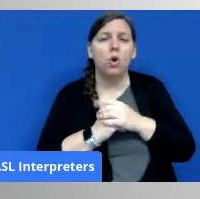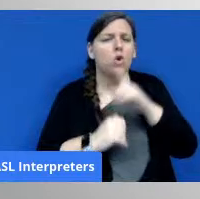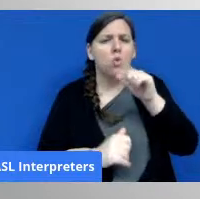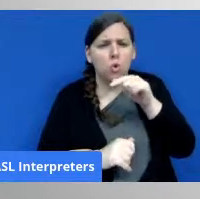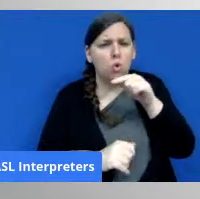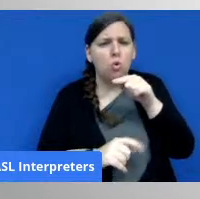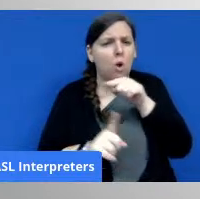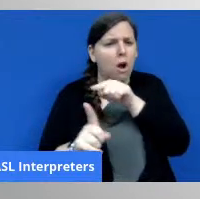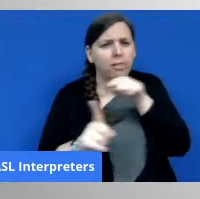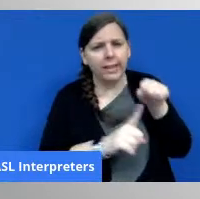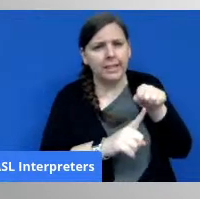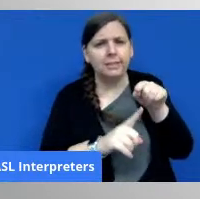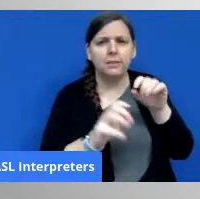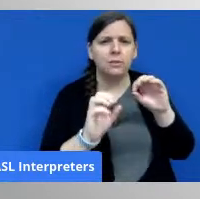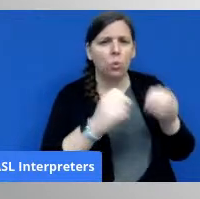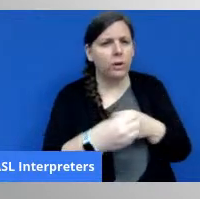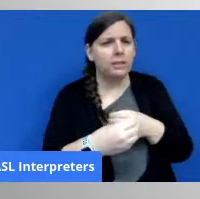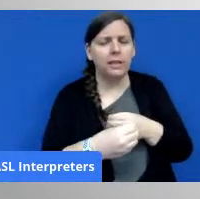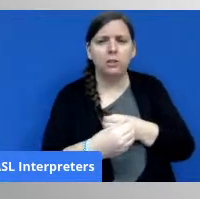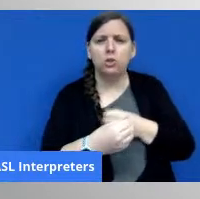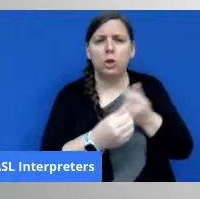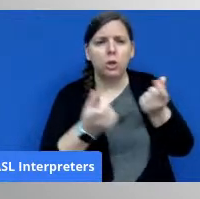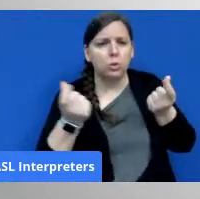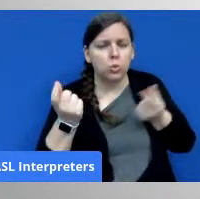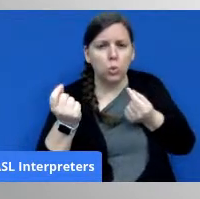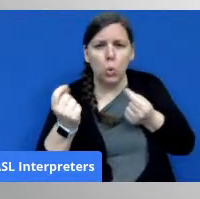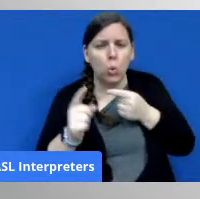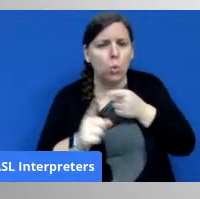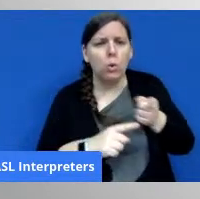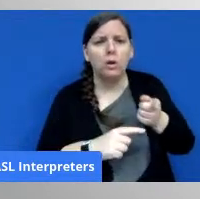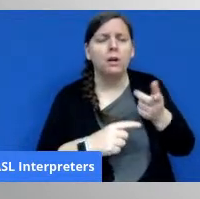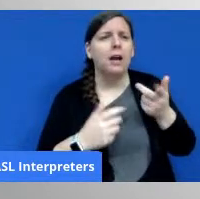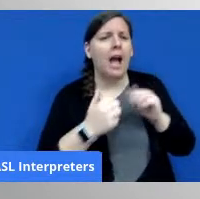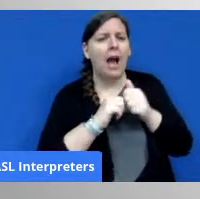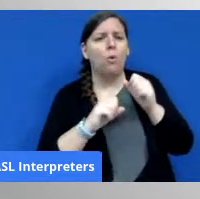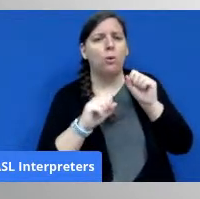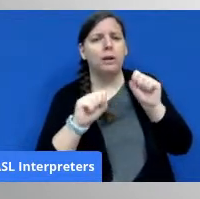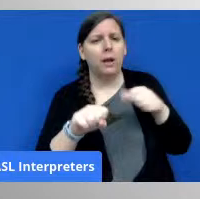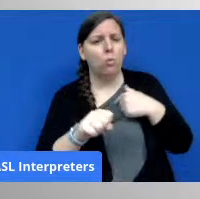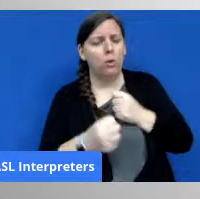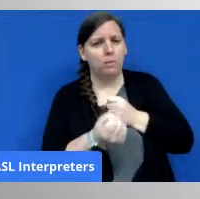doing, and then what can we do to enhance their work.